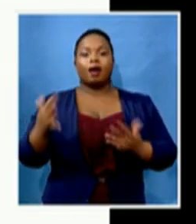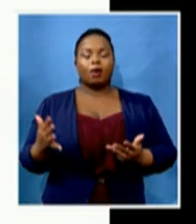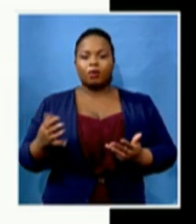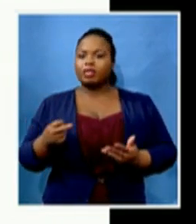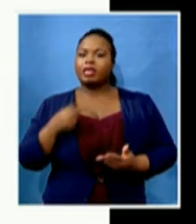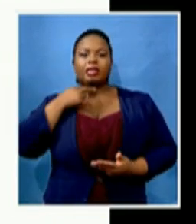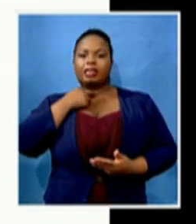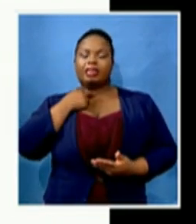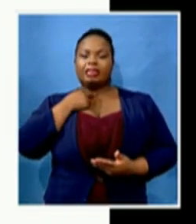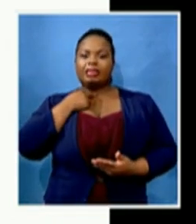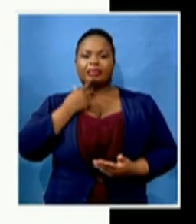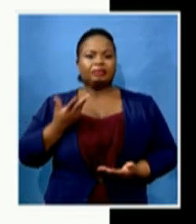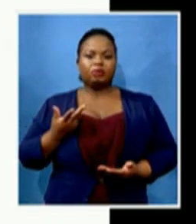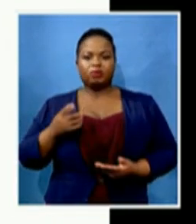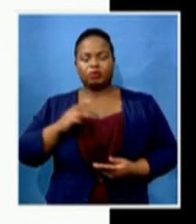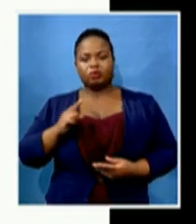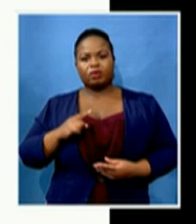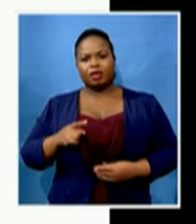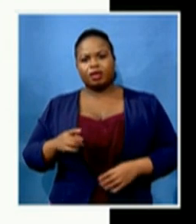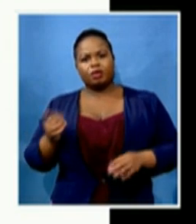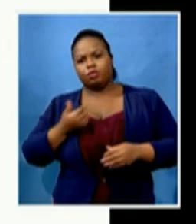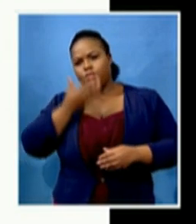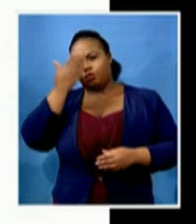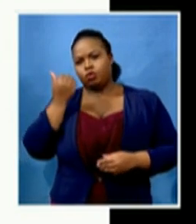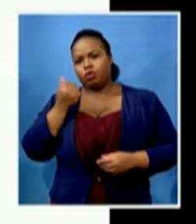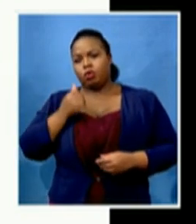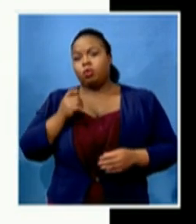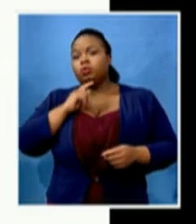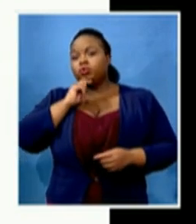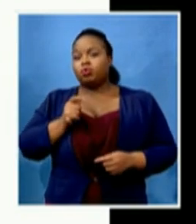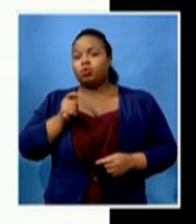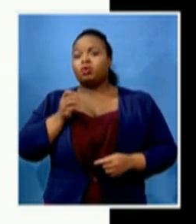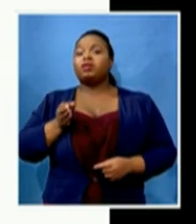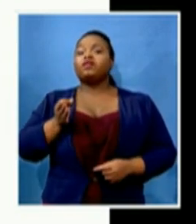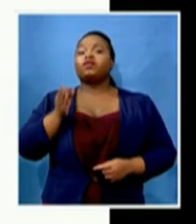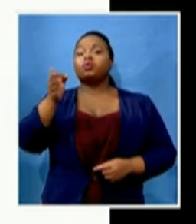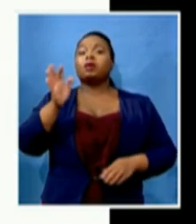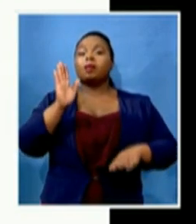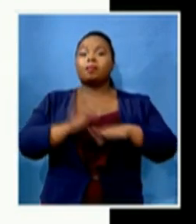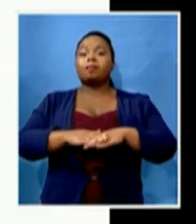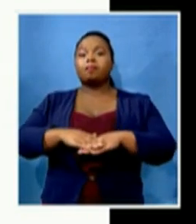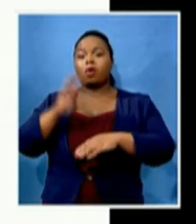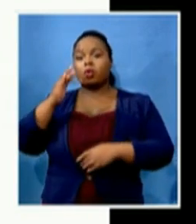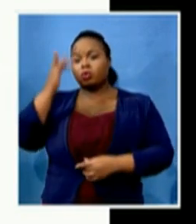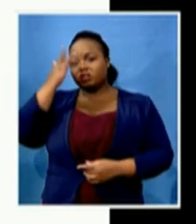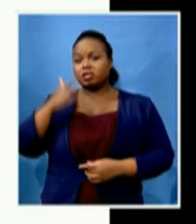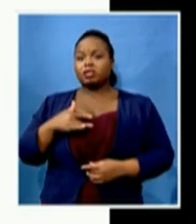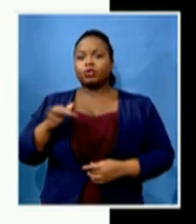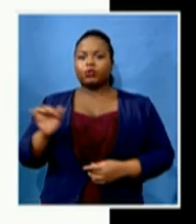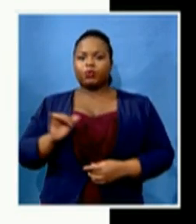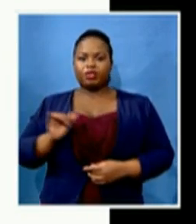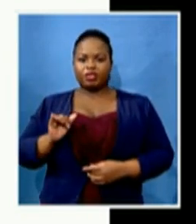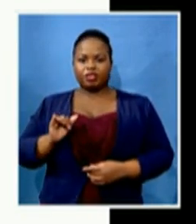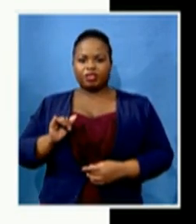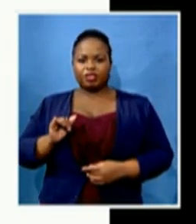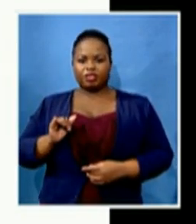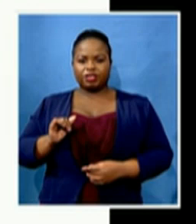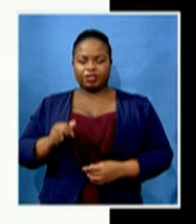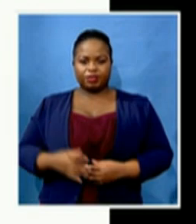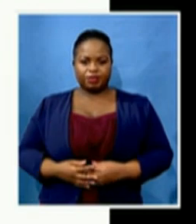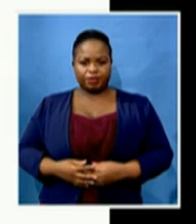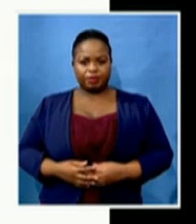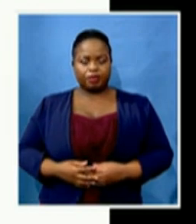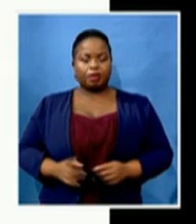wards, of predicting the total set of wards that will become infected. But it does a reasonably good